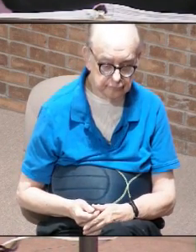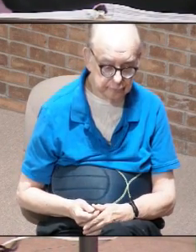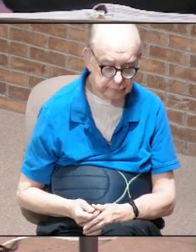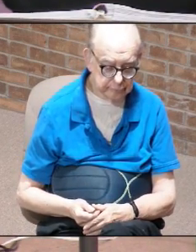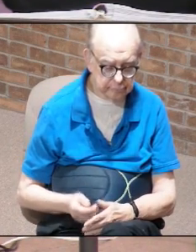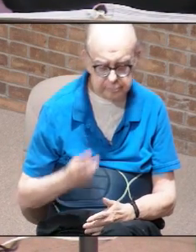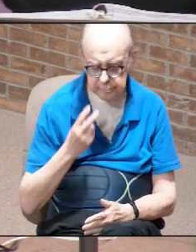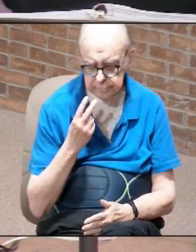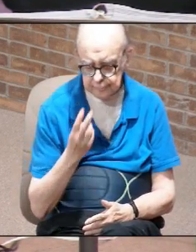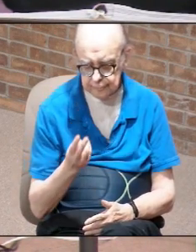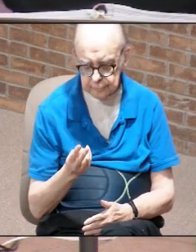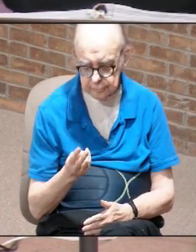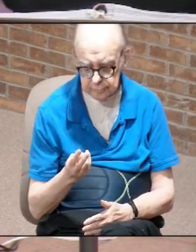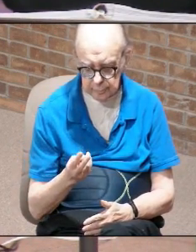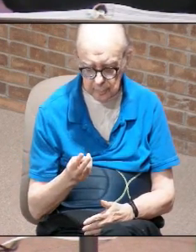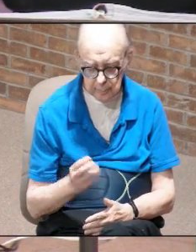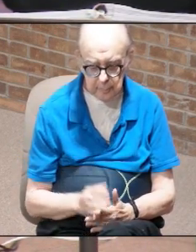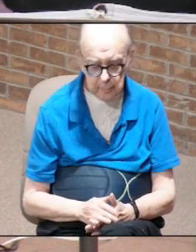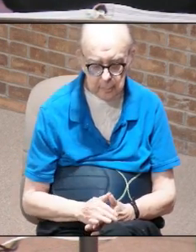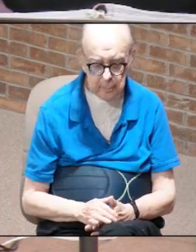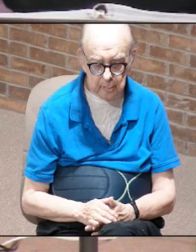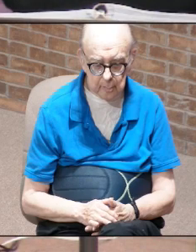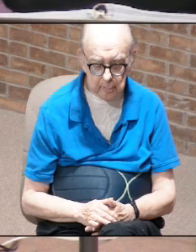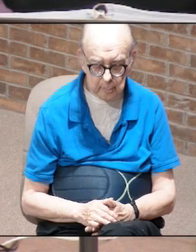You see,